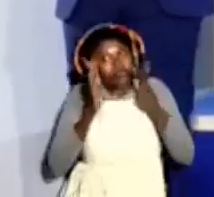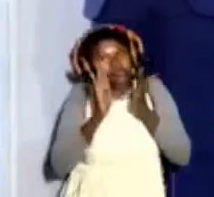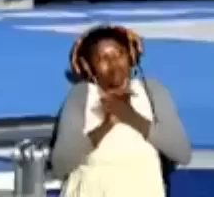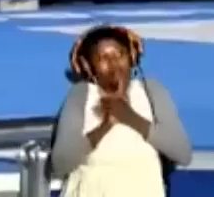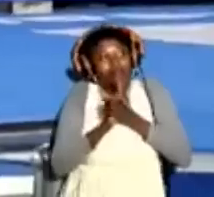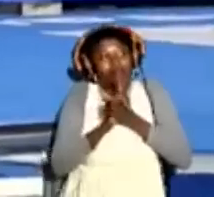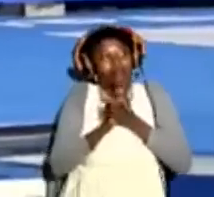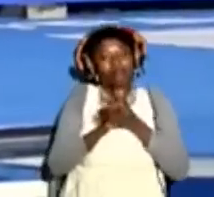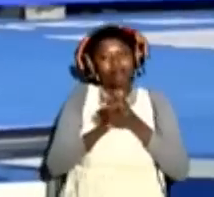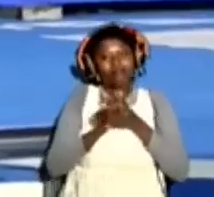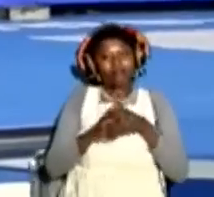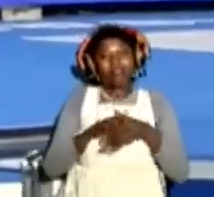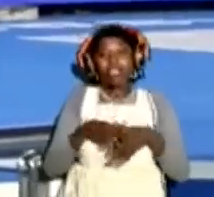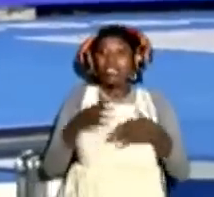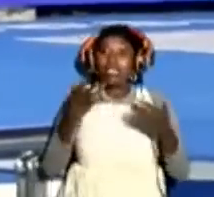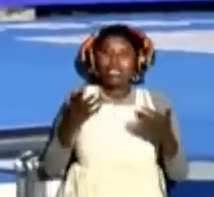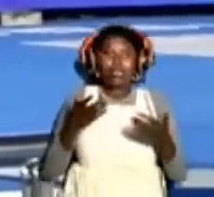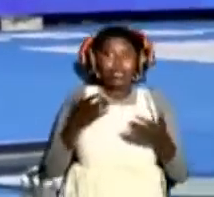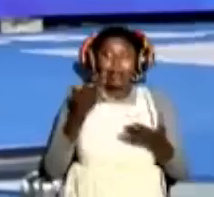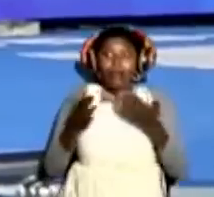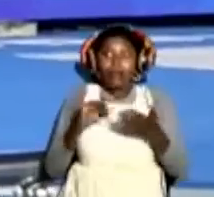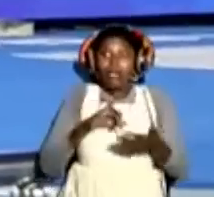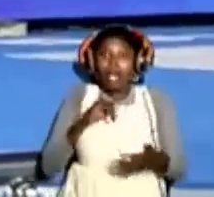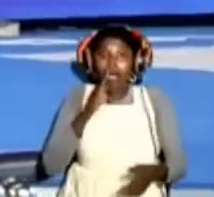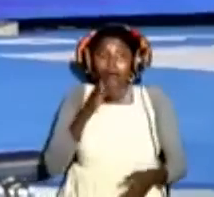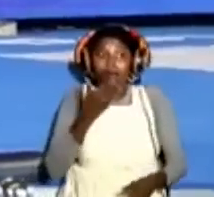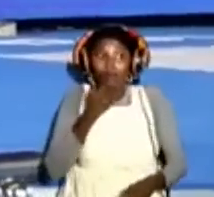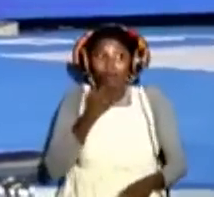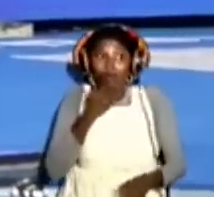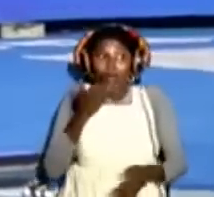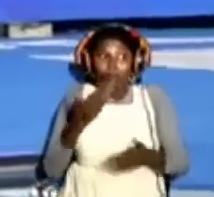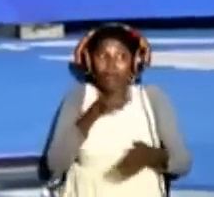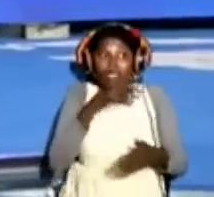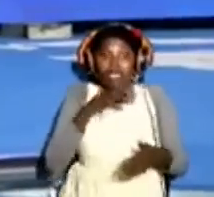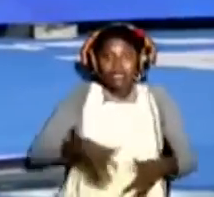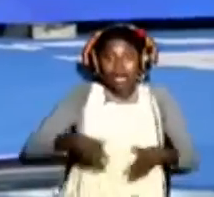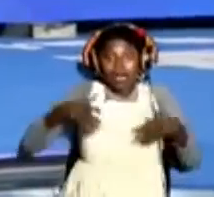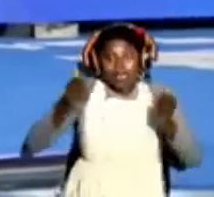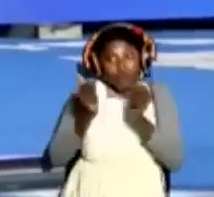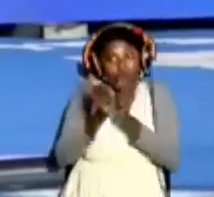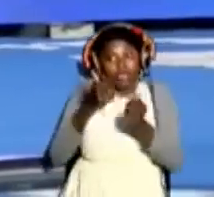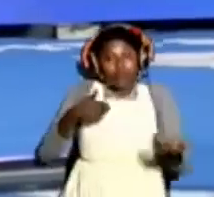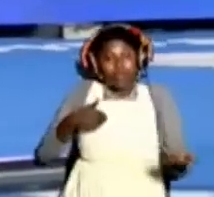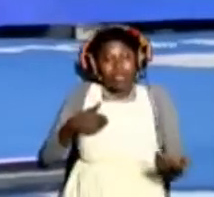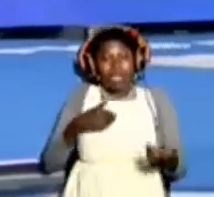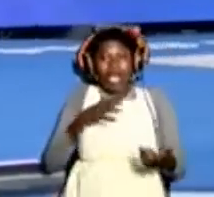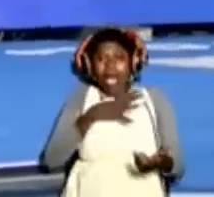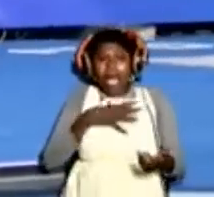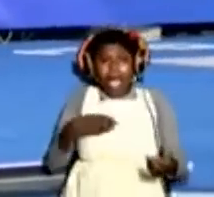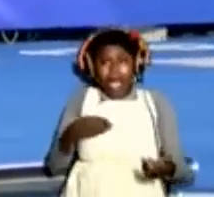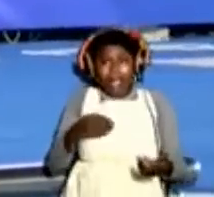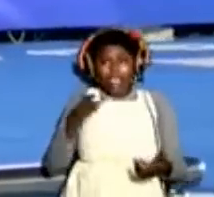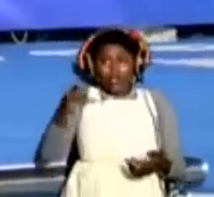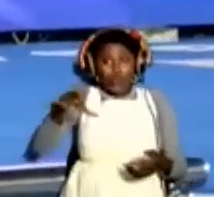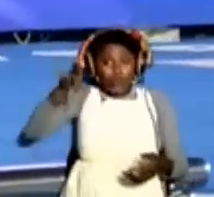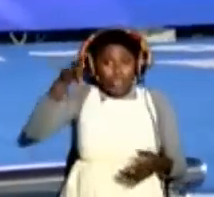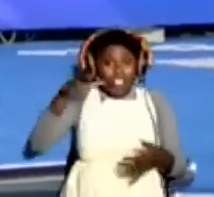Hey! What did I say that could have offended him? Then you take your